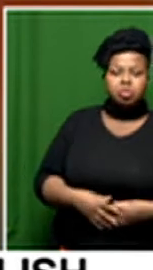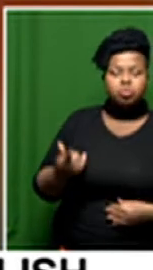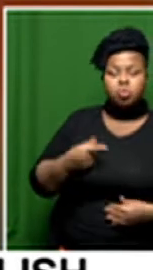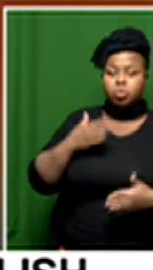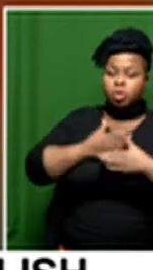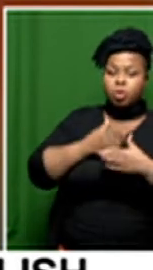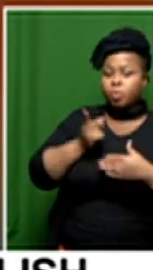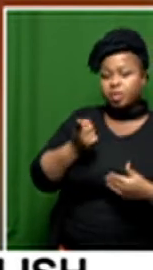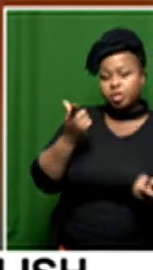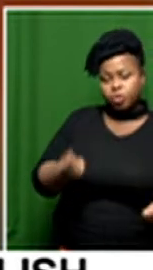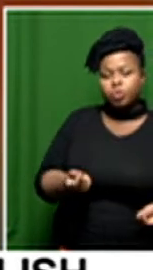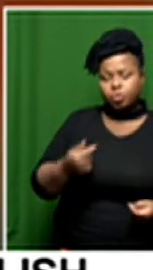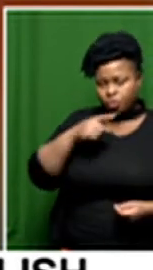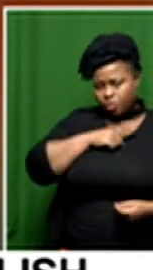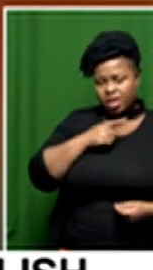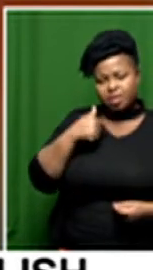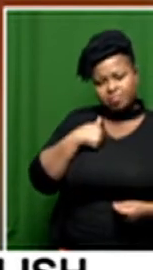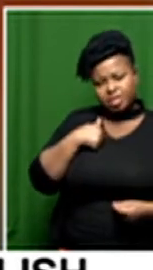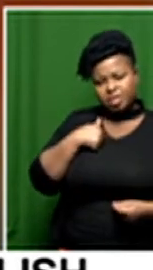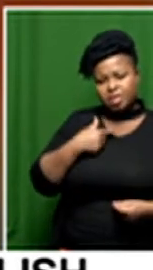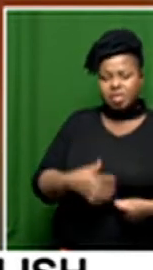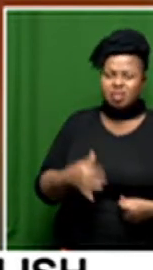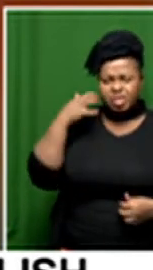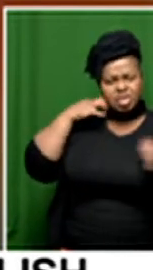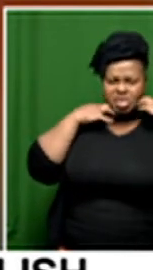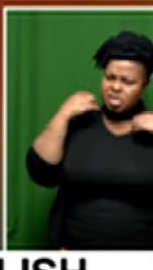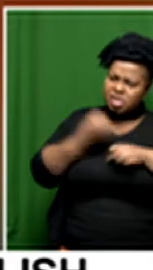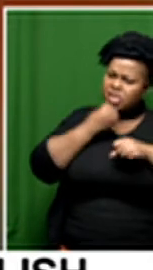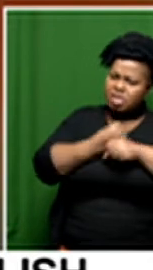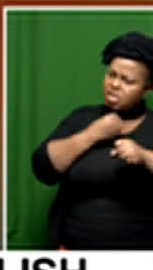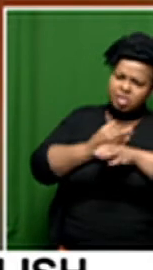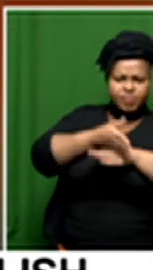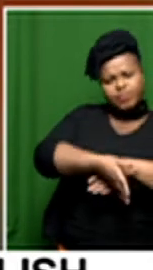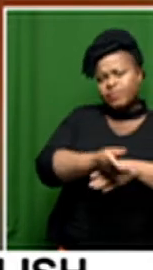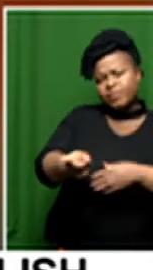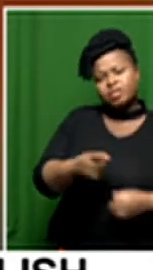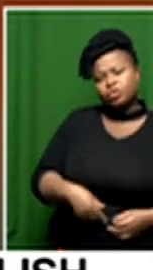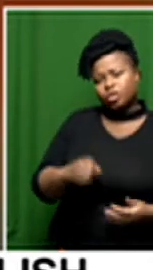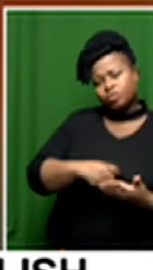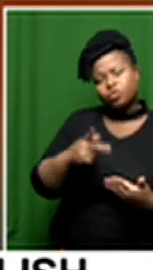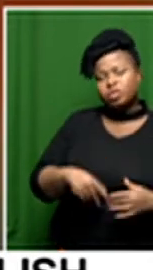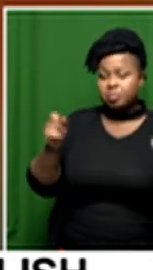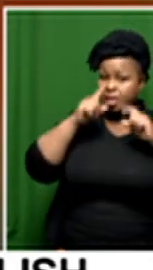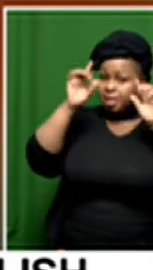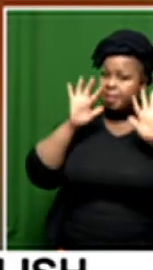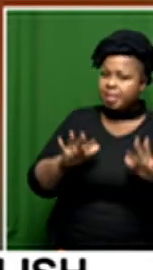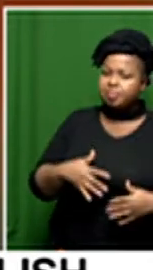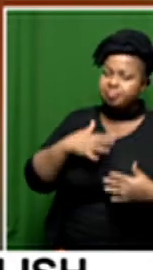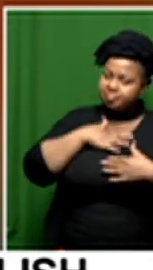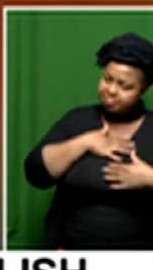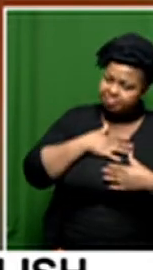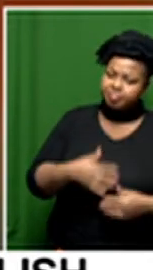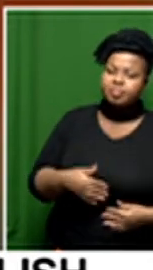I really put my blood, sweat and tears into this project, and it's it's been an amazing journey, and forever grateful